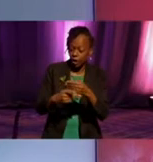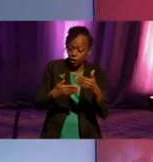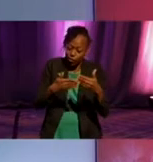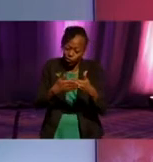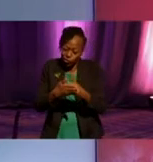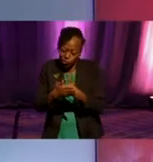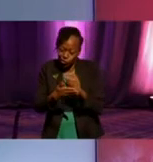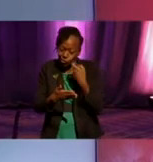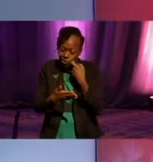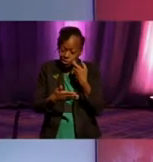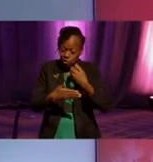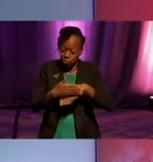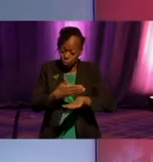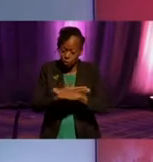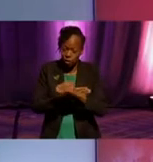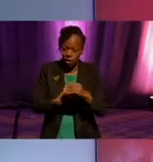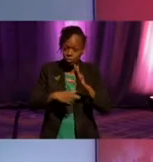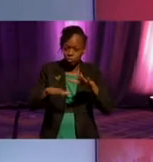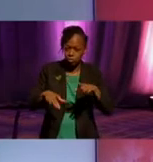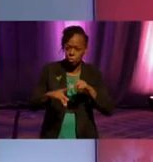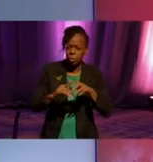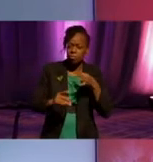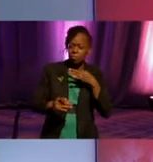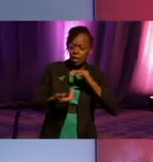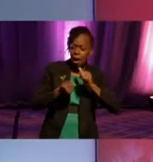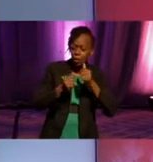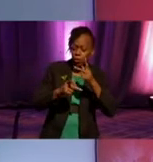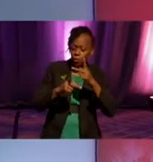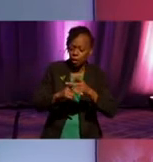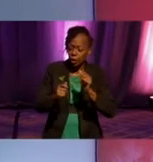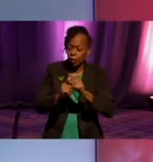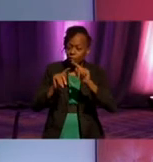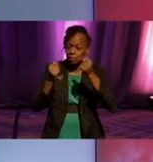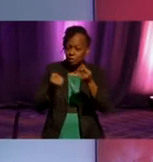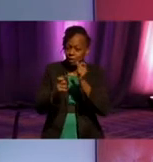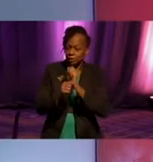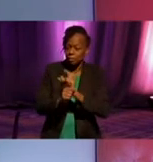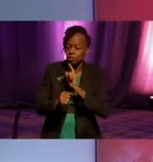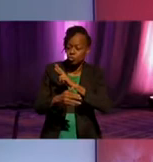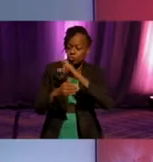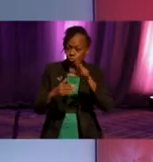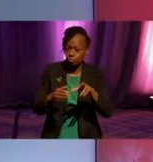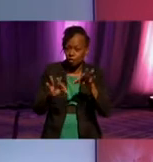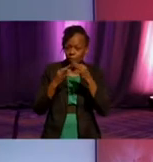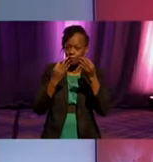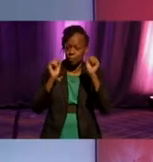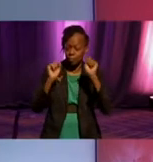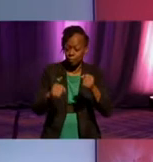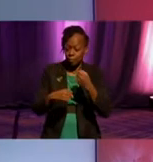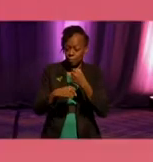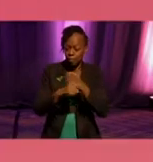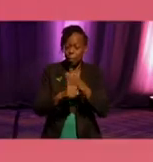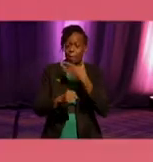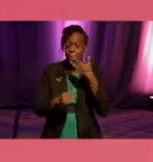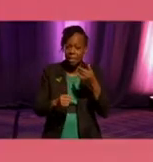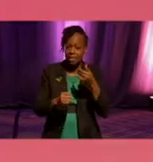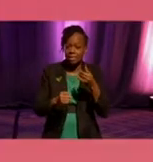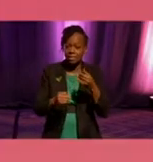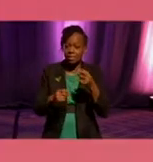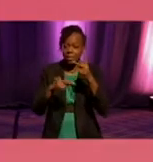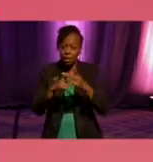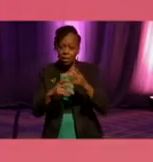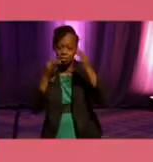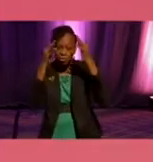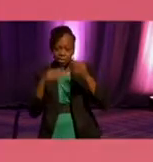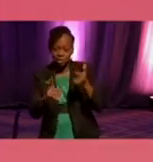you work with the care team to ensure families are able to make the best health decisions for themselves? Thank you for this